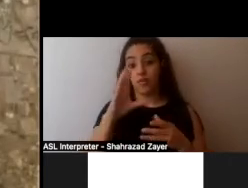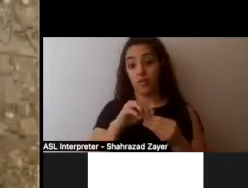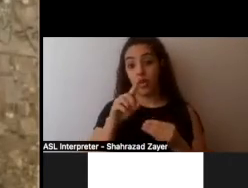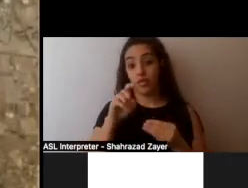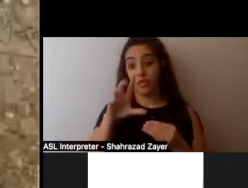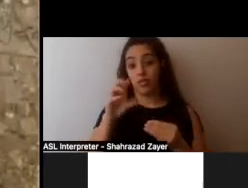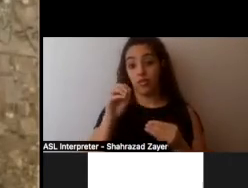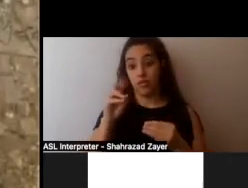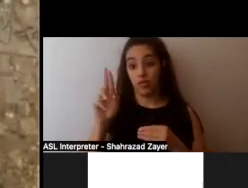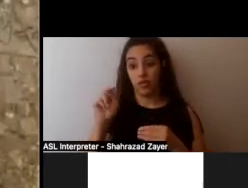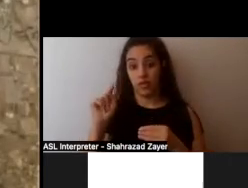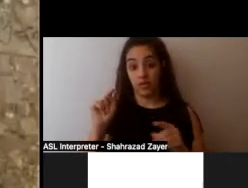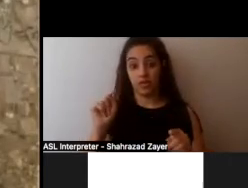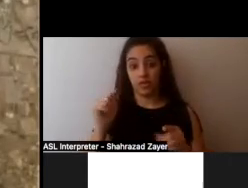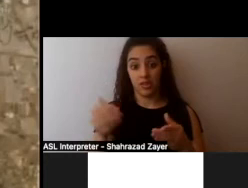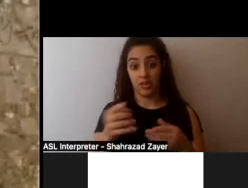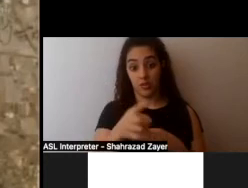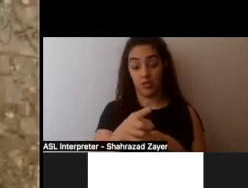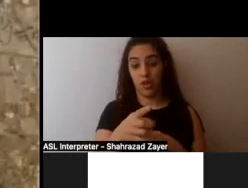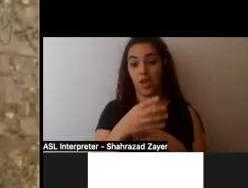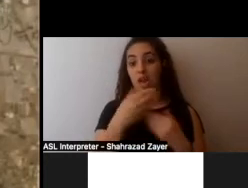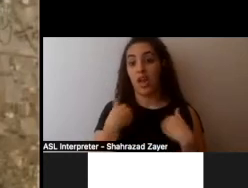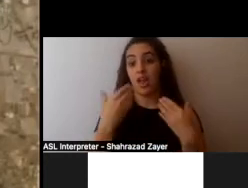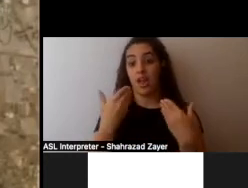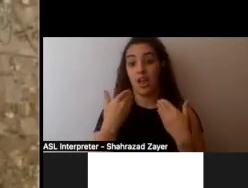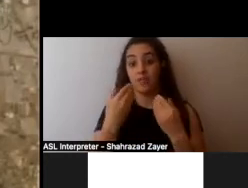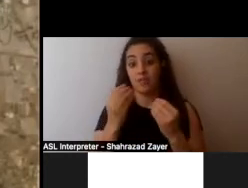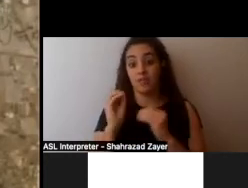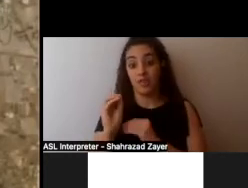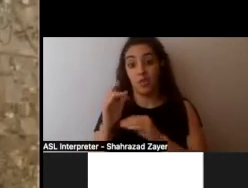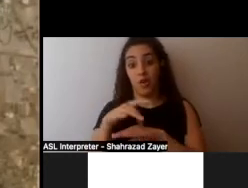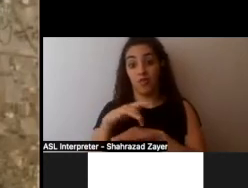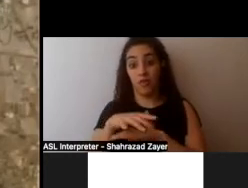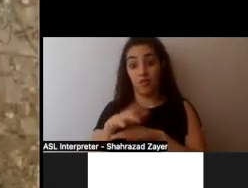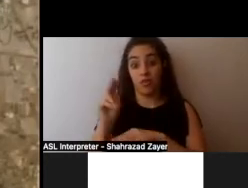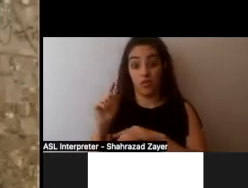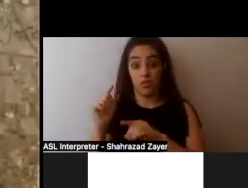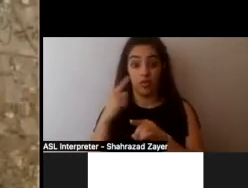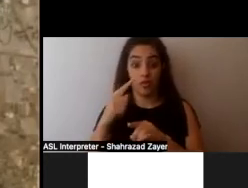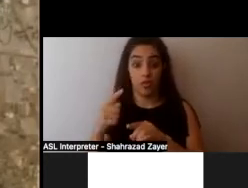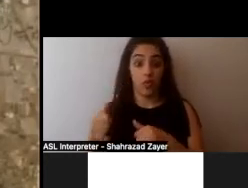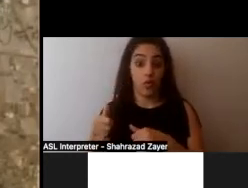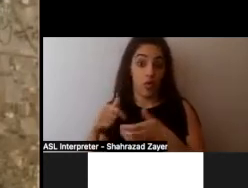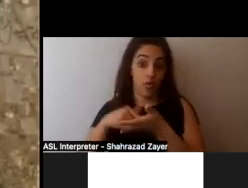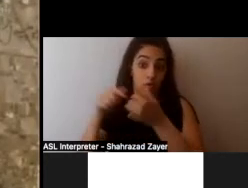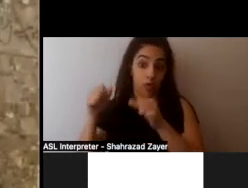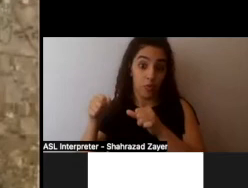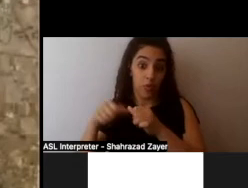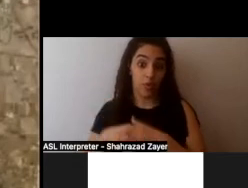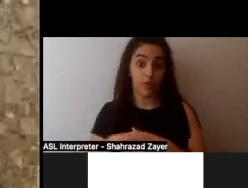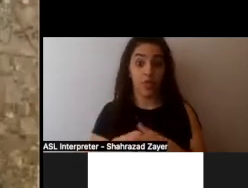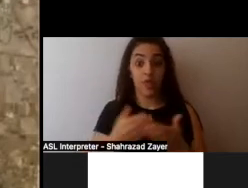0 available units for affordable housing. We could look down here at Heritage Park. There are 10 affordable housing units out of